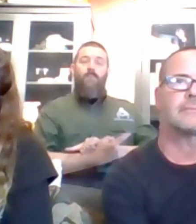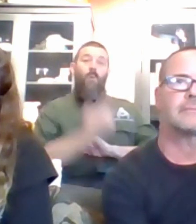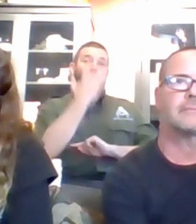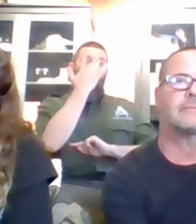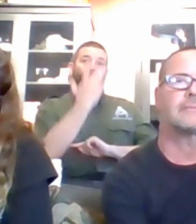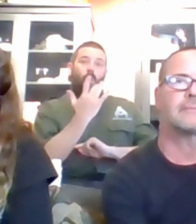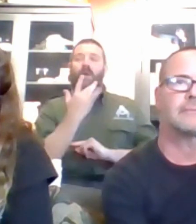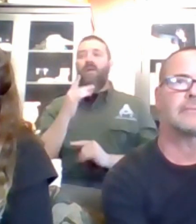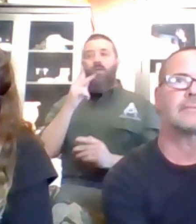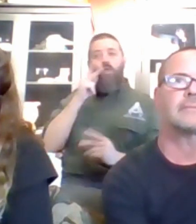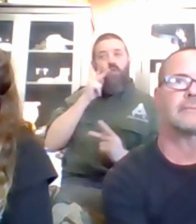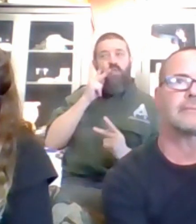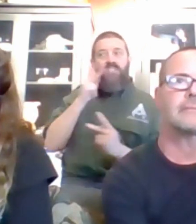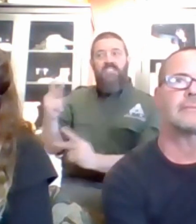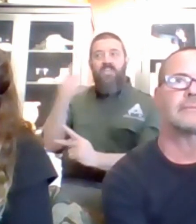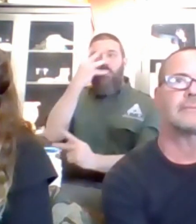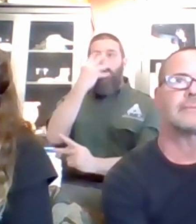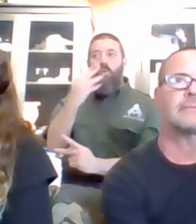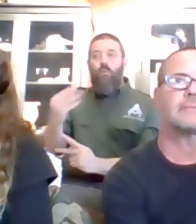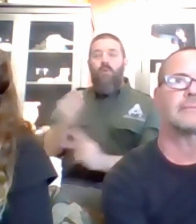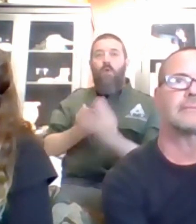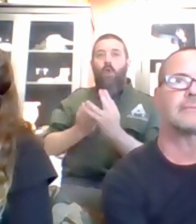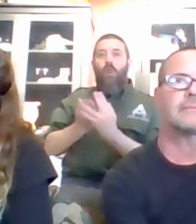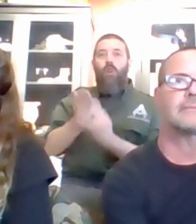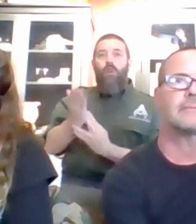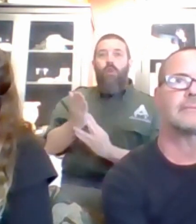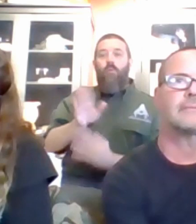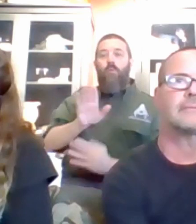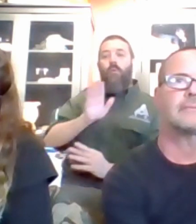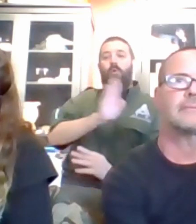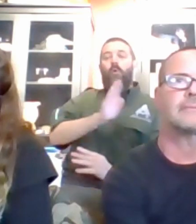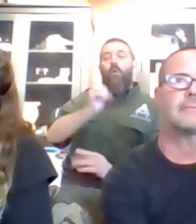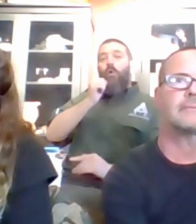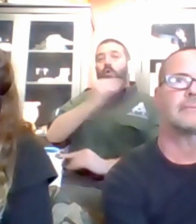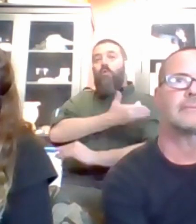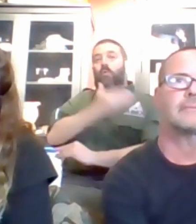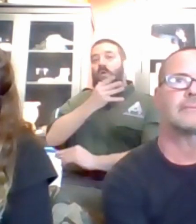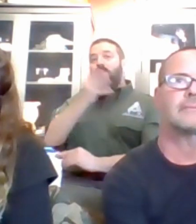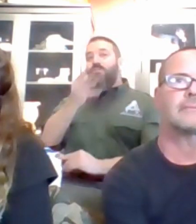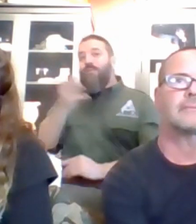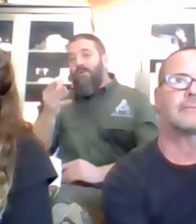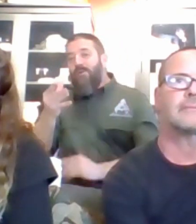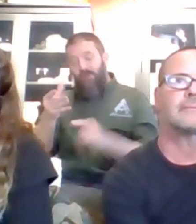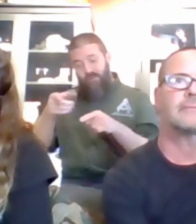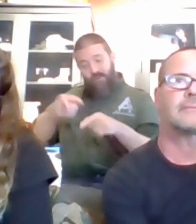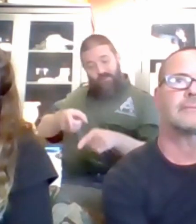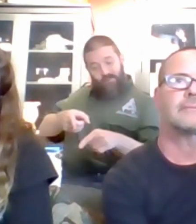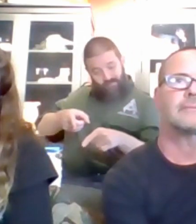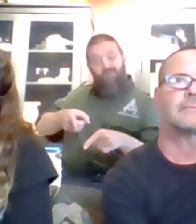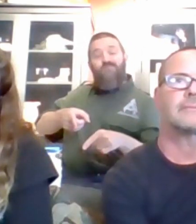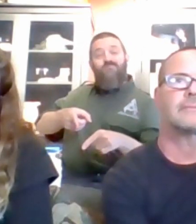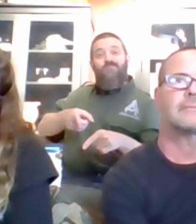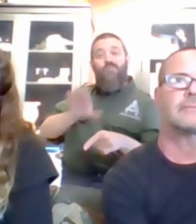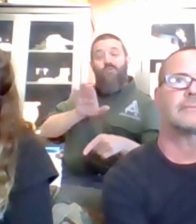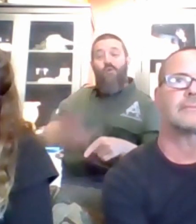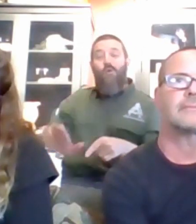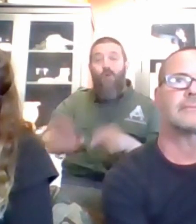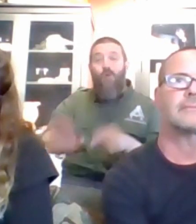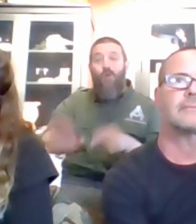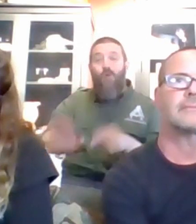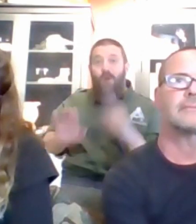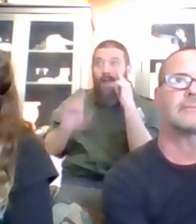the pack through the eyes of her granddaughter, and it really you could see the change come over her in the time